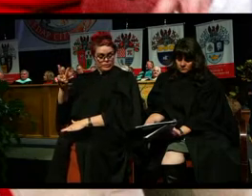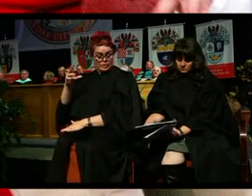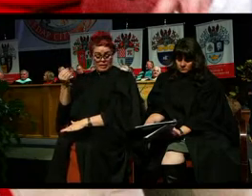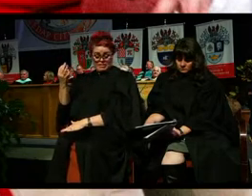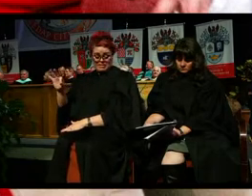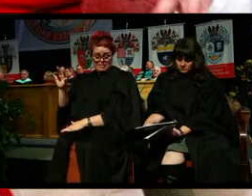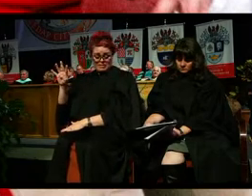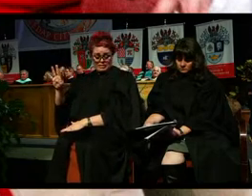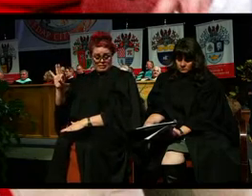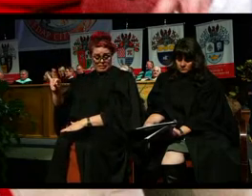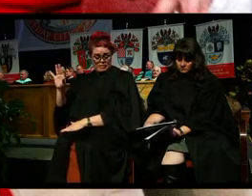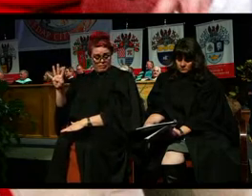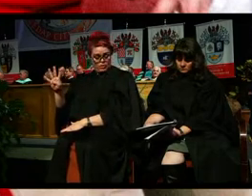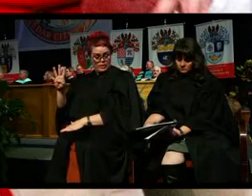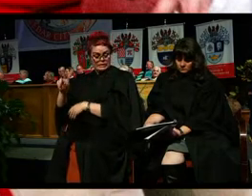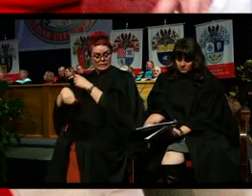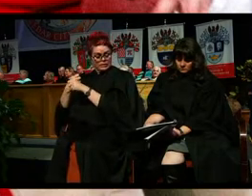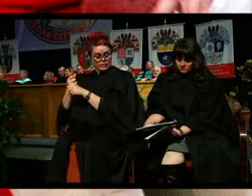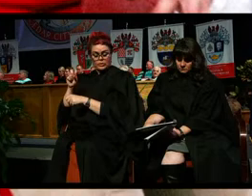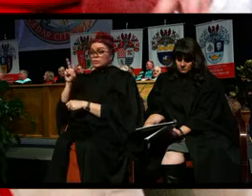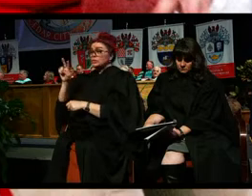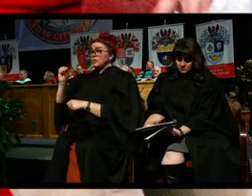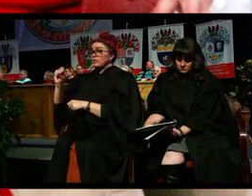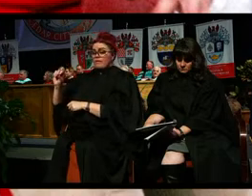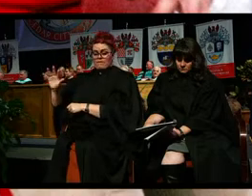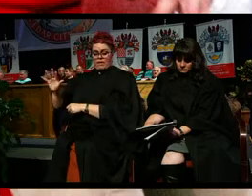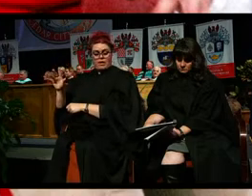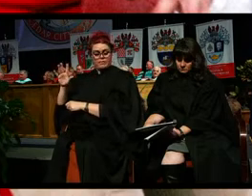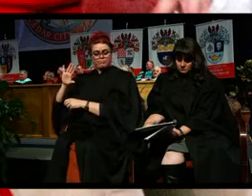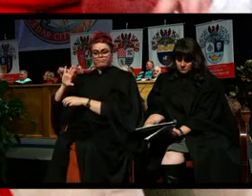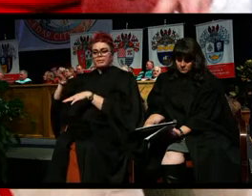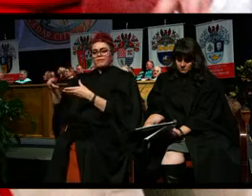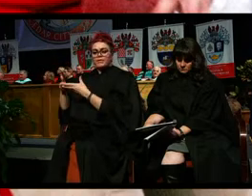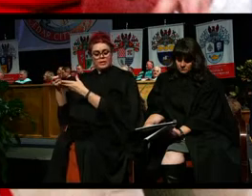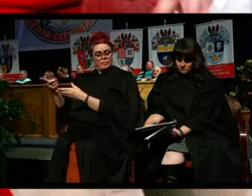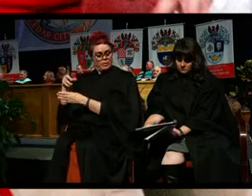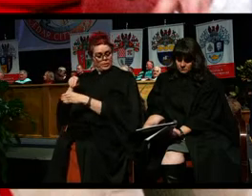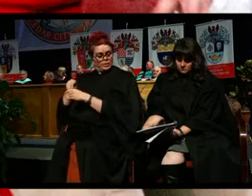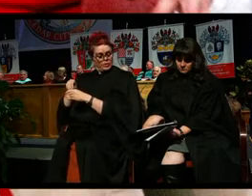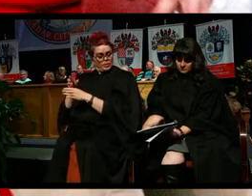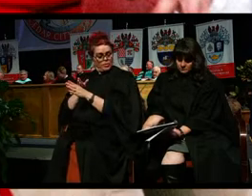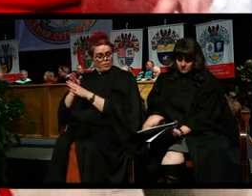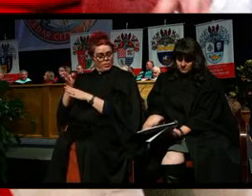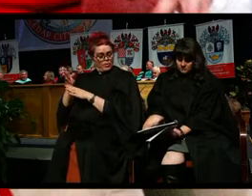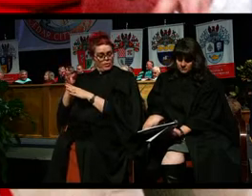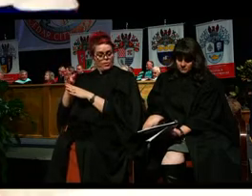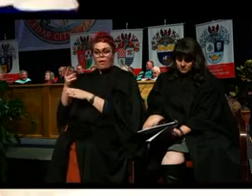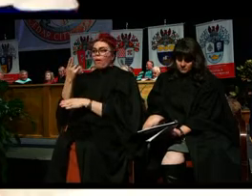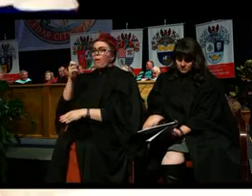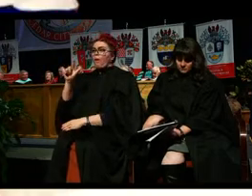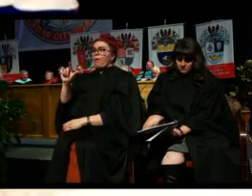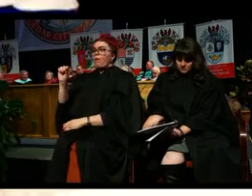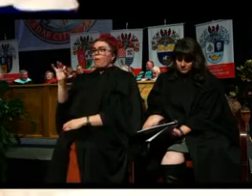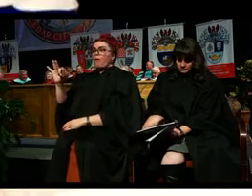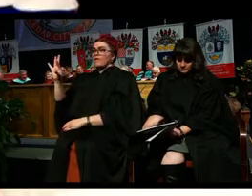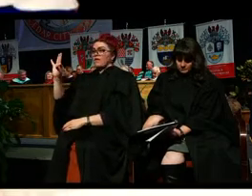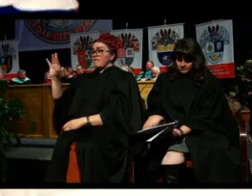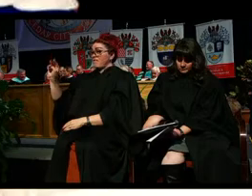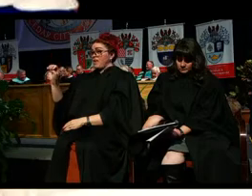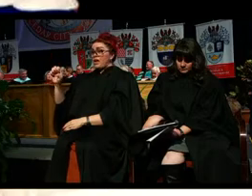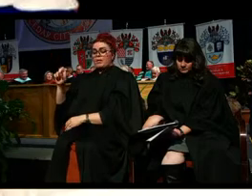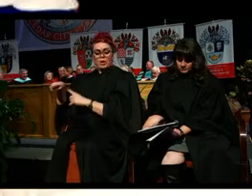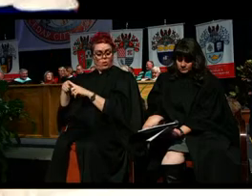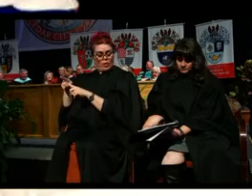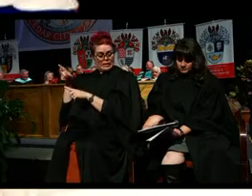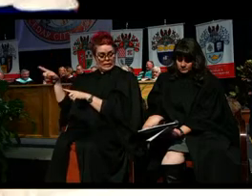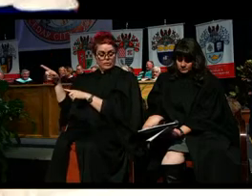Steve was inducted into the Pro Football Hall of Fame. At the pinnacle of his NFL career, Steve couldn't turn down the request